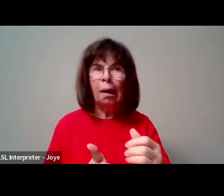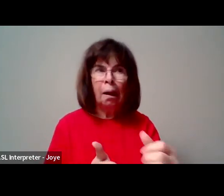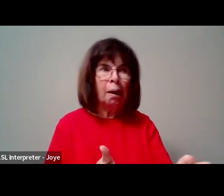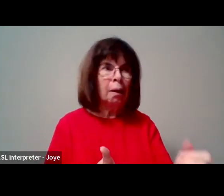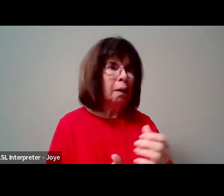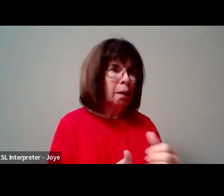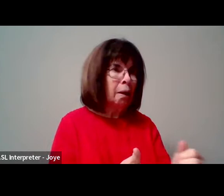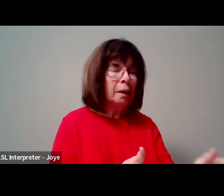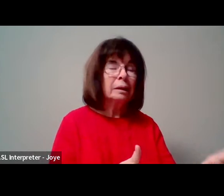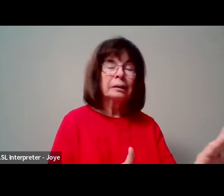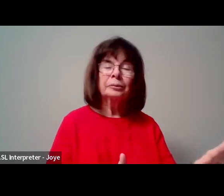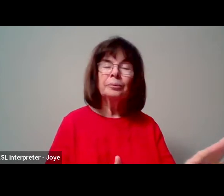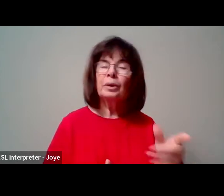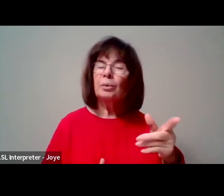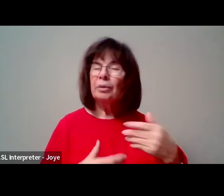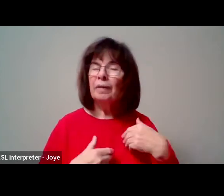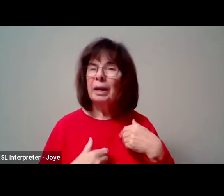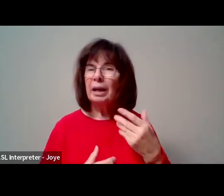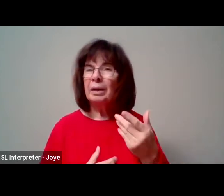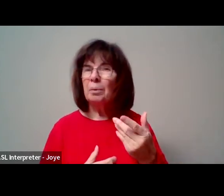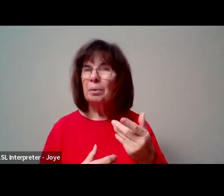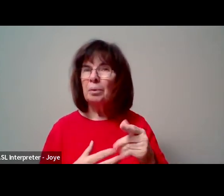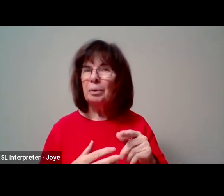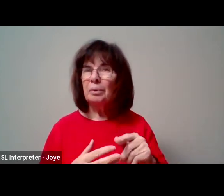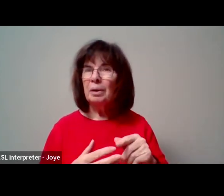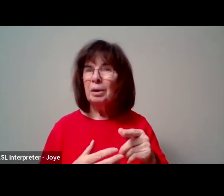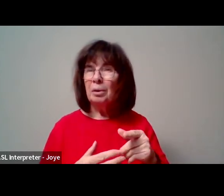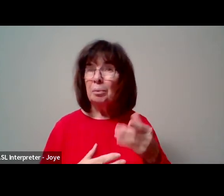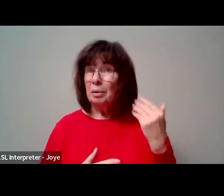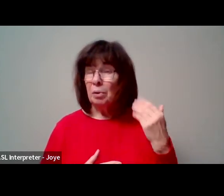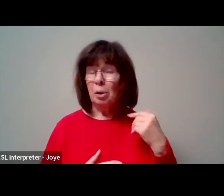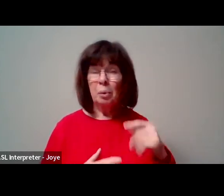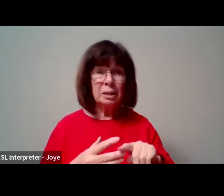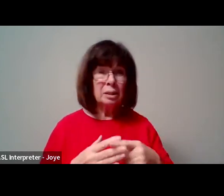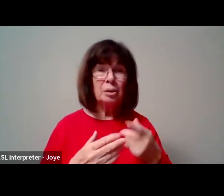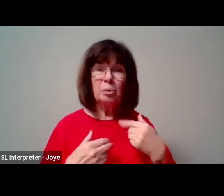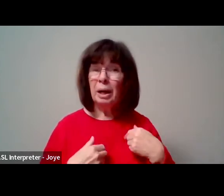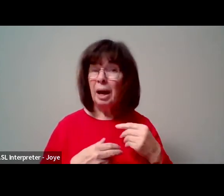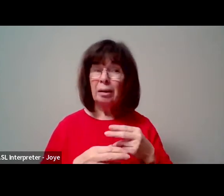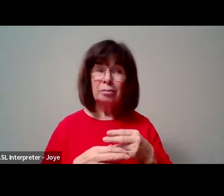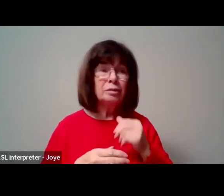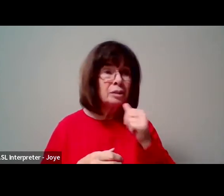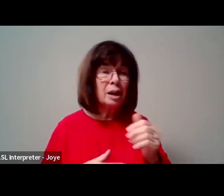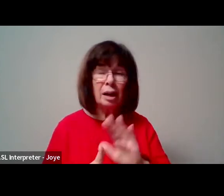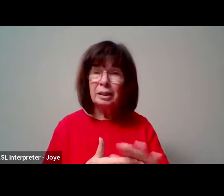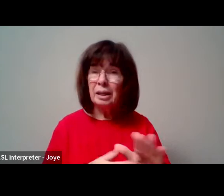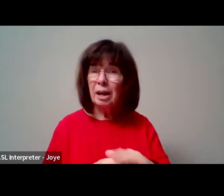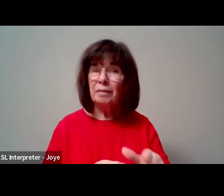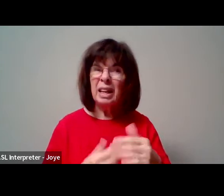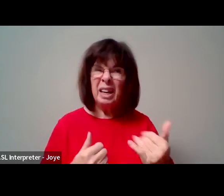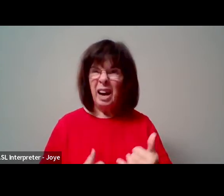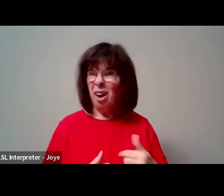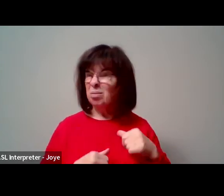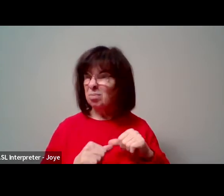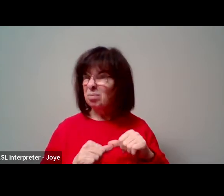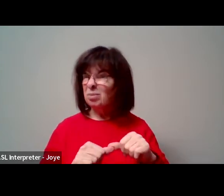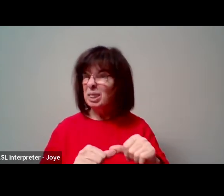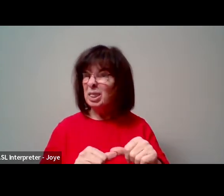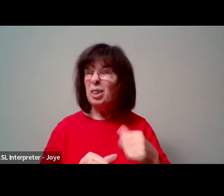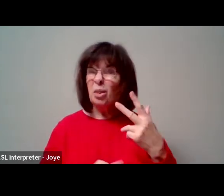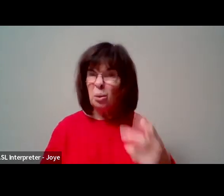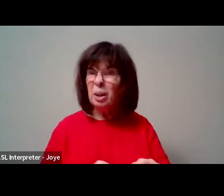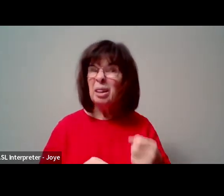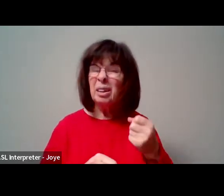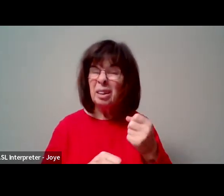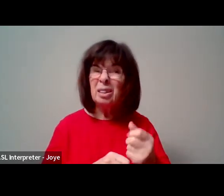We had shortages of PPE when this started. We had shortages of all kinds of things. And the fact that we're 3 years in and having